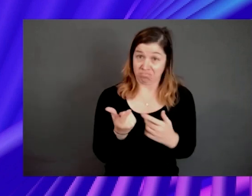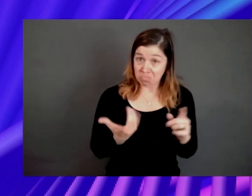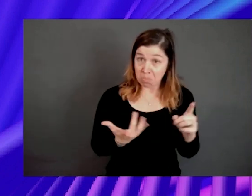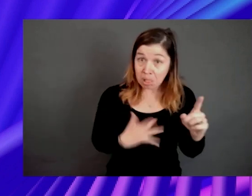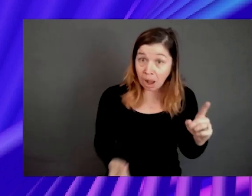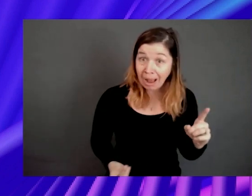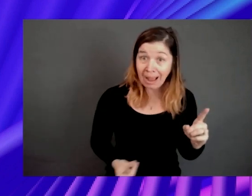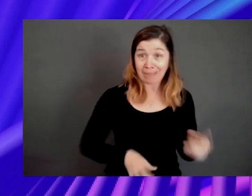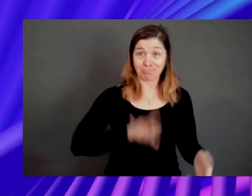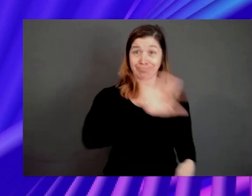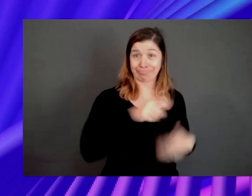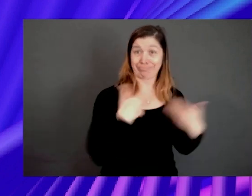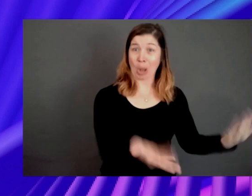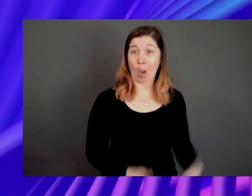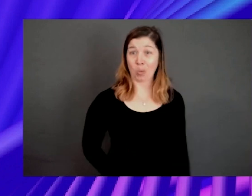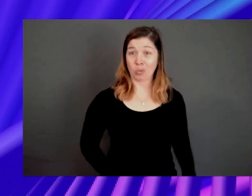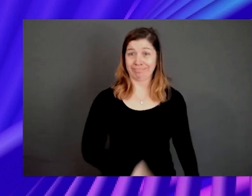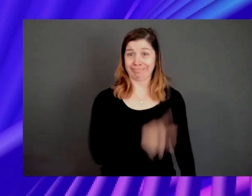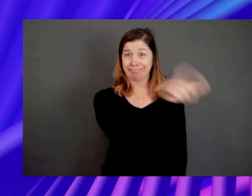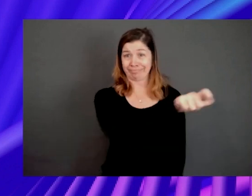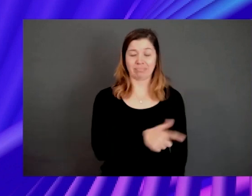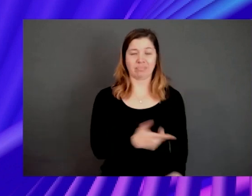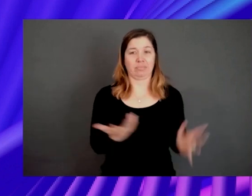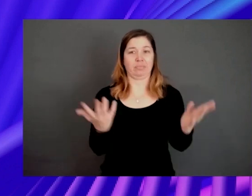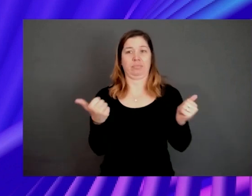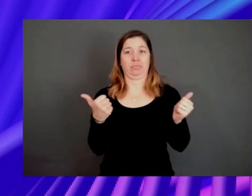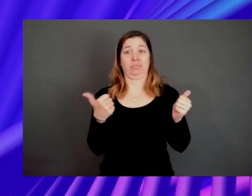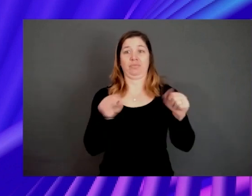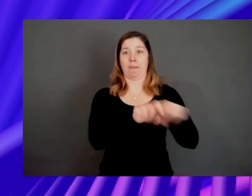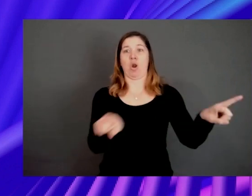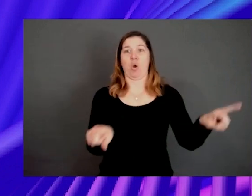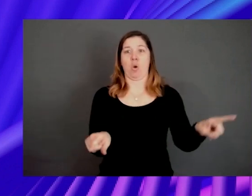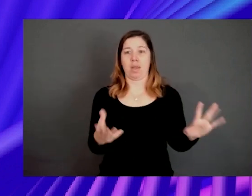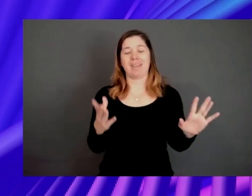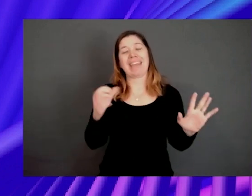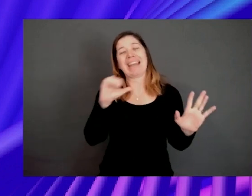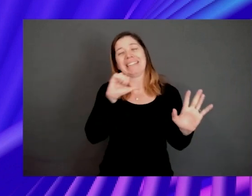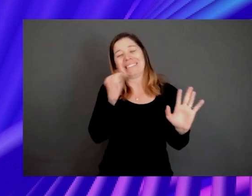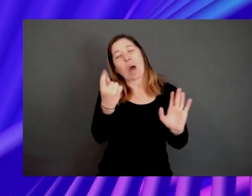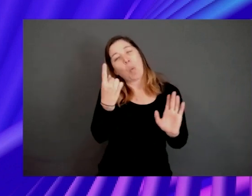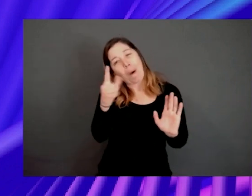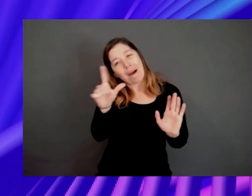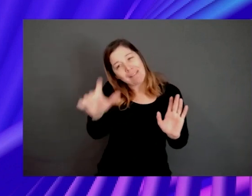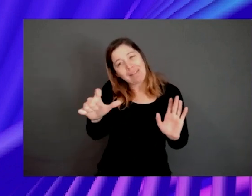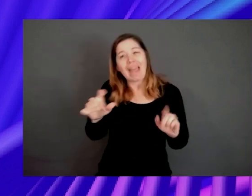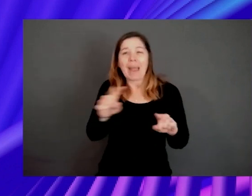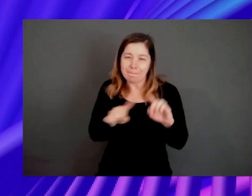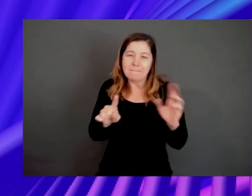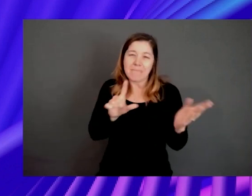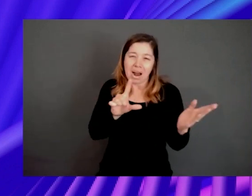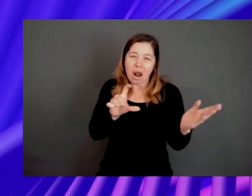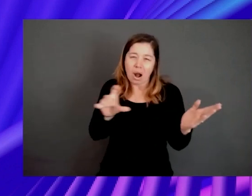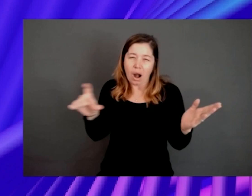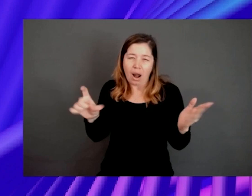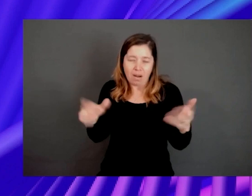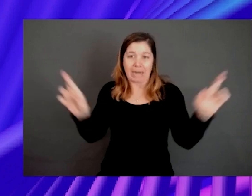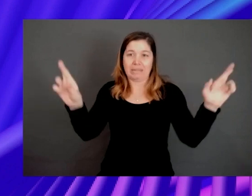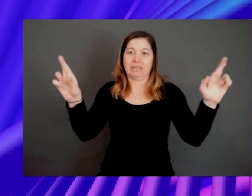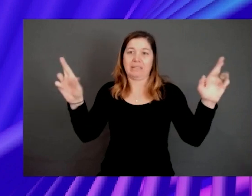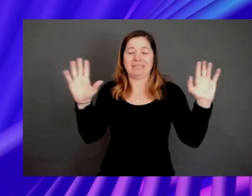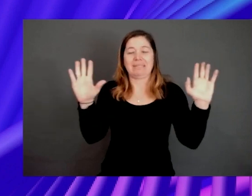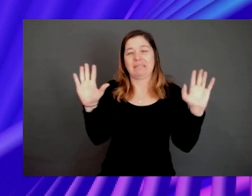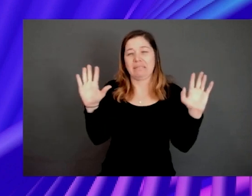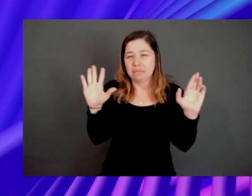and you're ready to go, and it'll start deploying. Like it's not quite one click, but it's as close as we can get of like, just